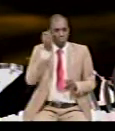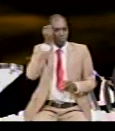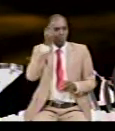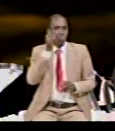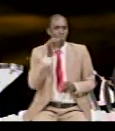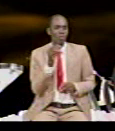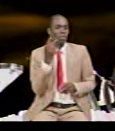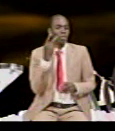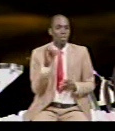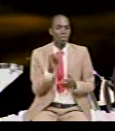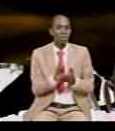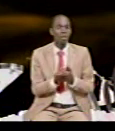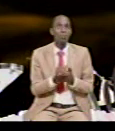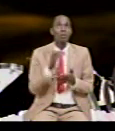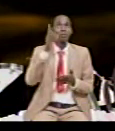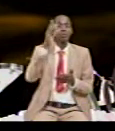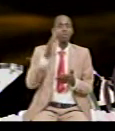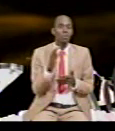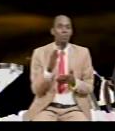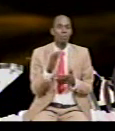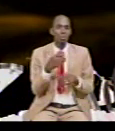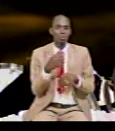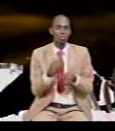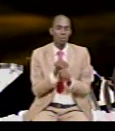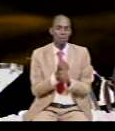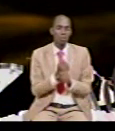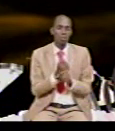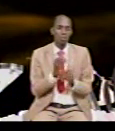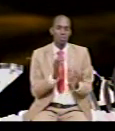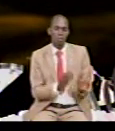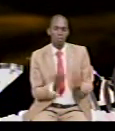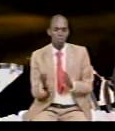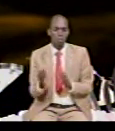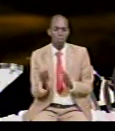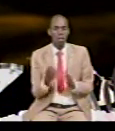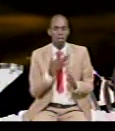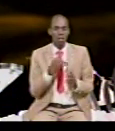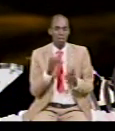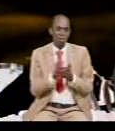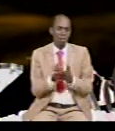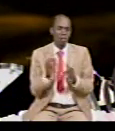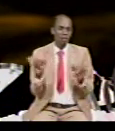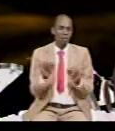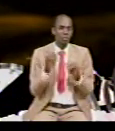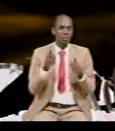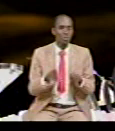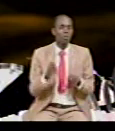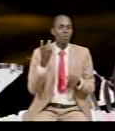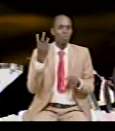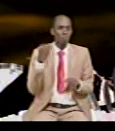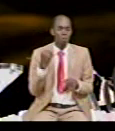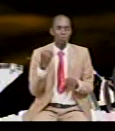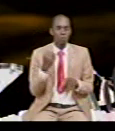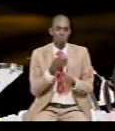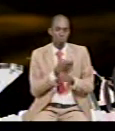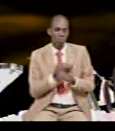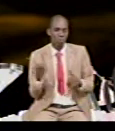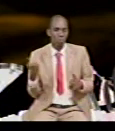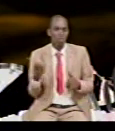was bruised. He was wounded for our transgressions. He was bruised for our